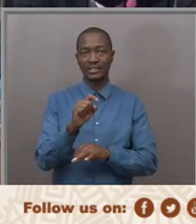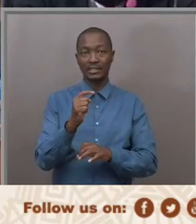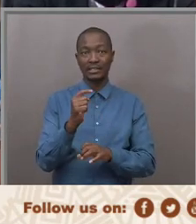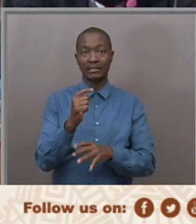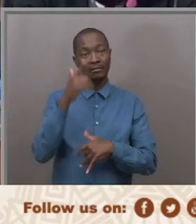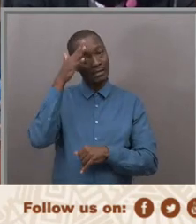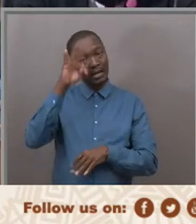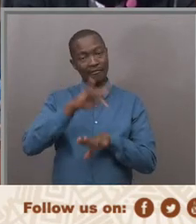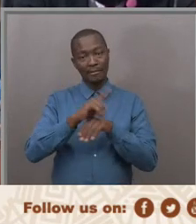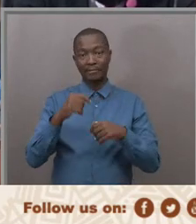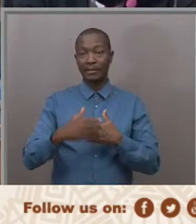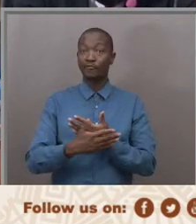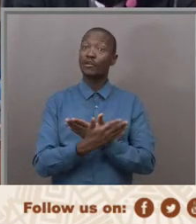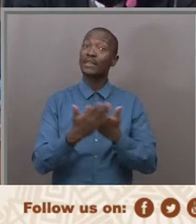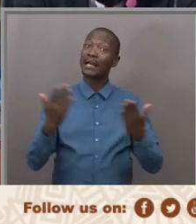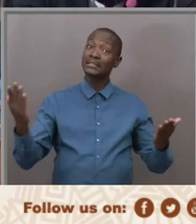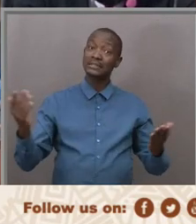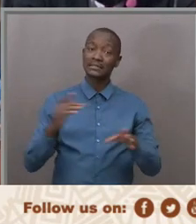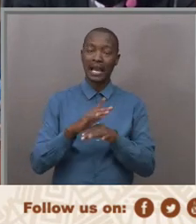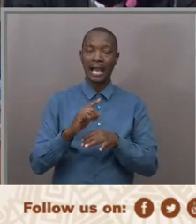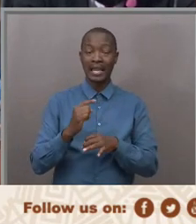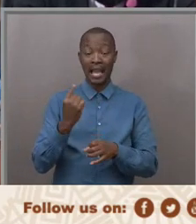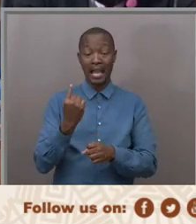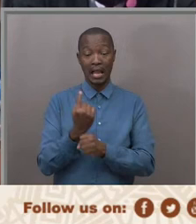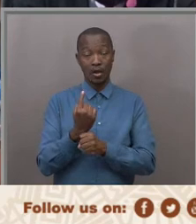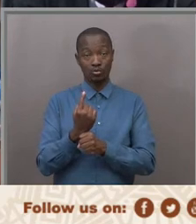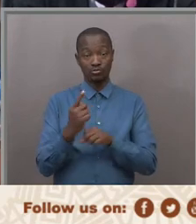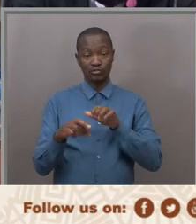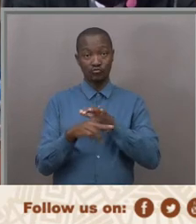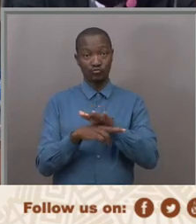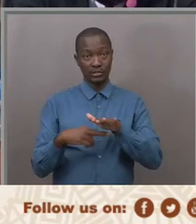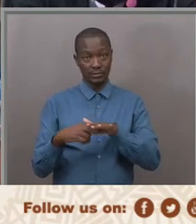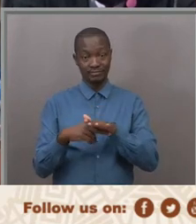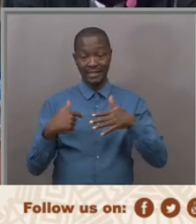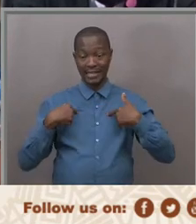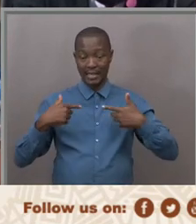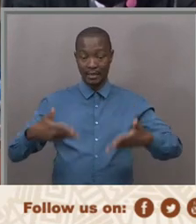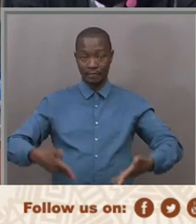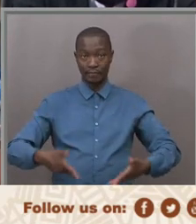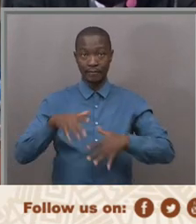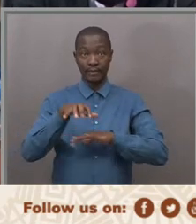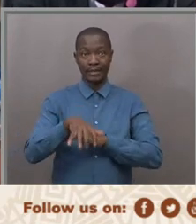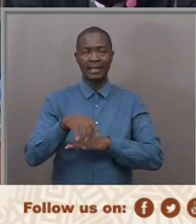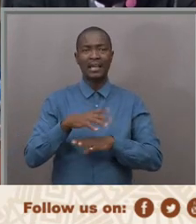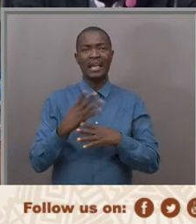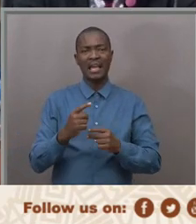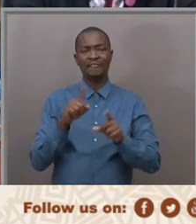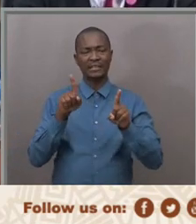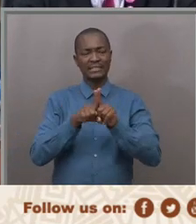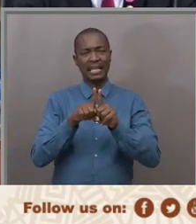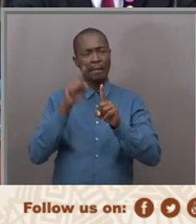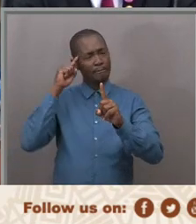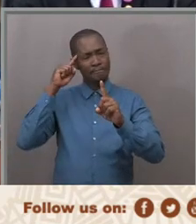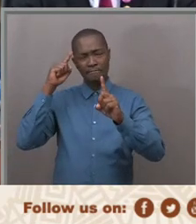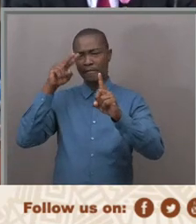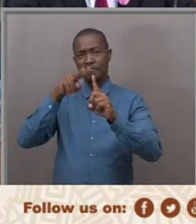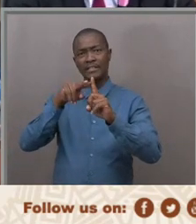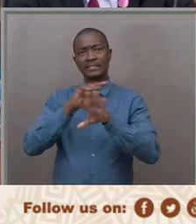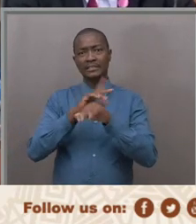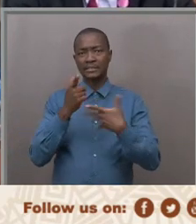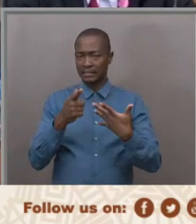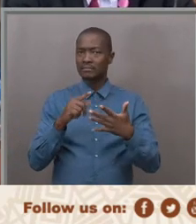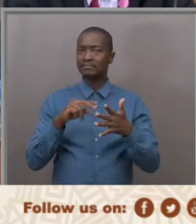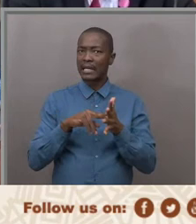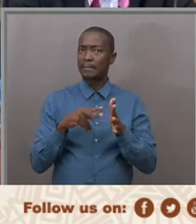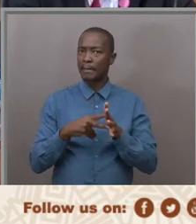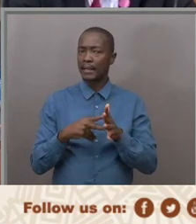city region. We in this province and in this city region have a common vision and a common plan of action